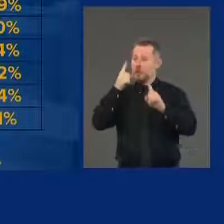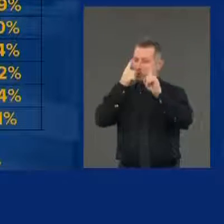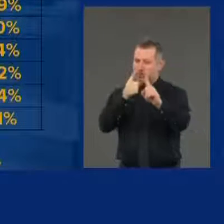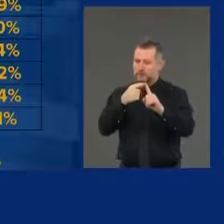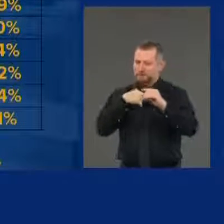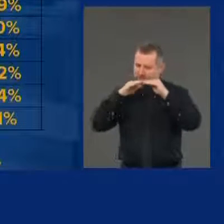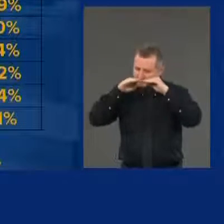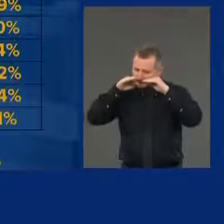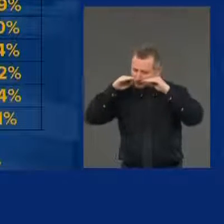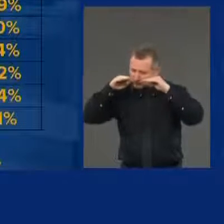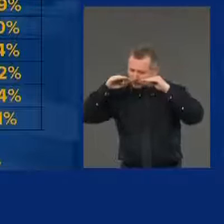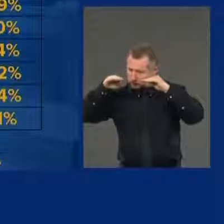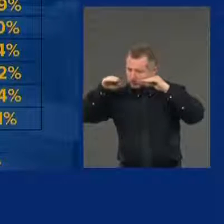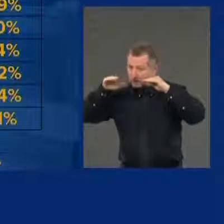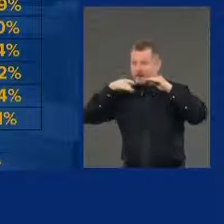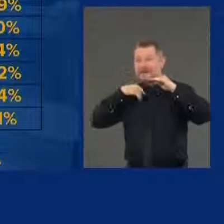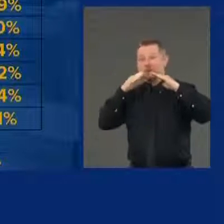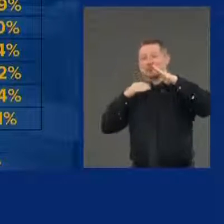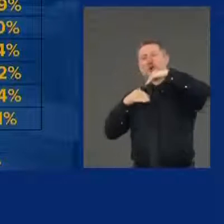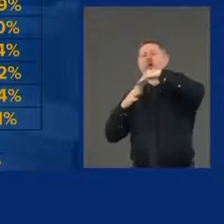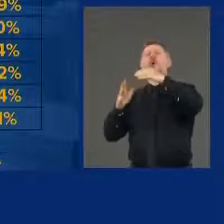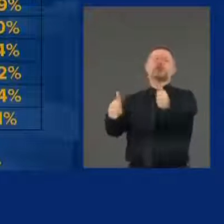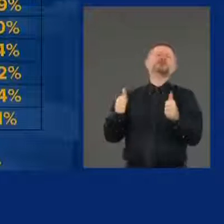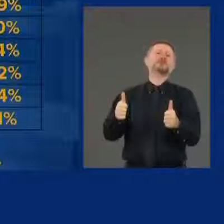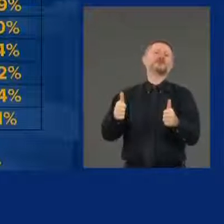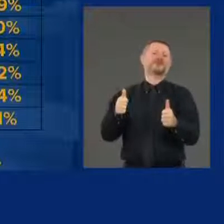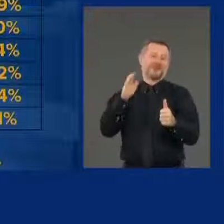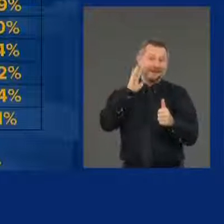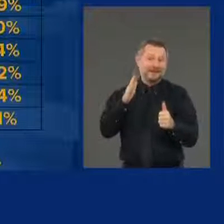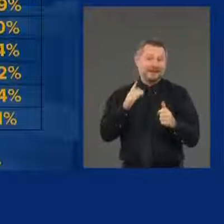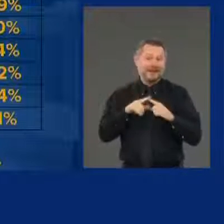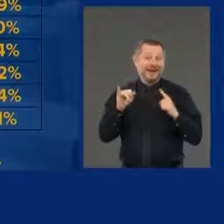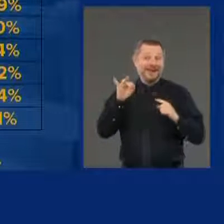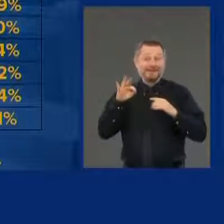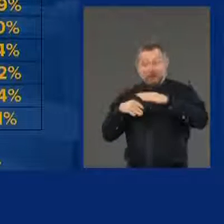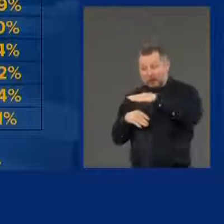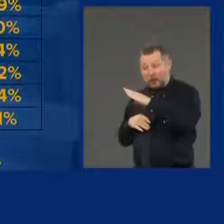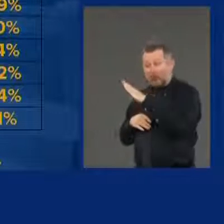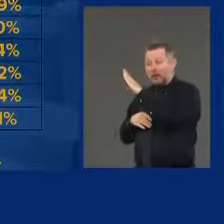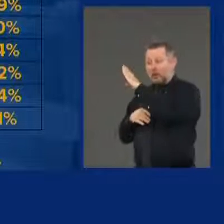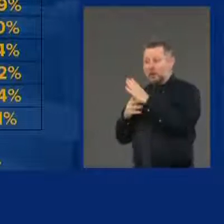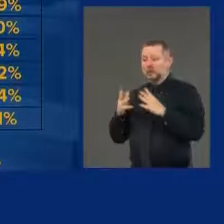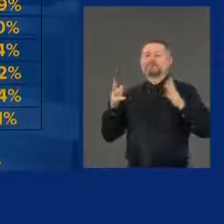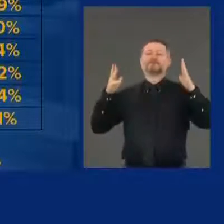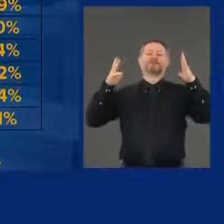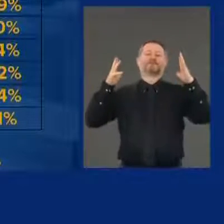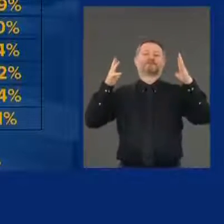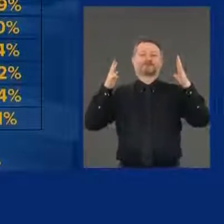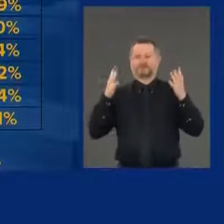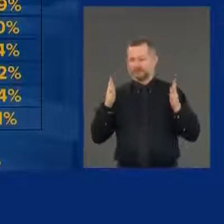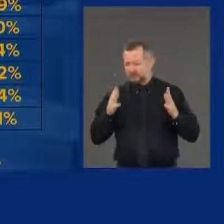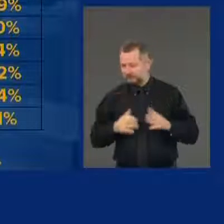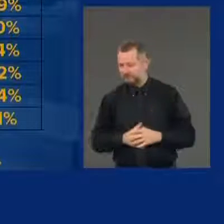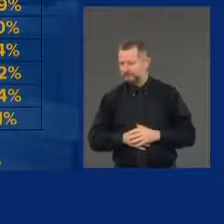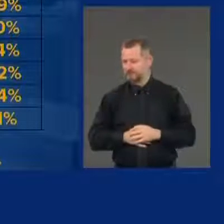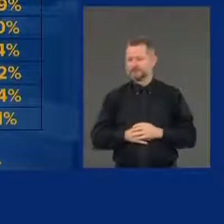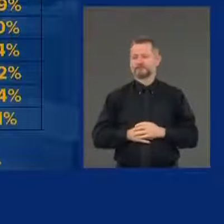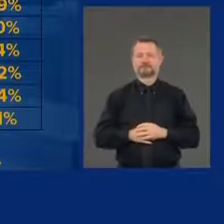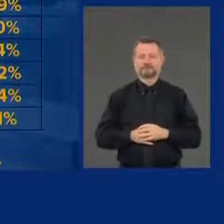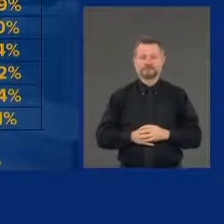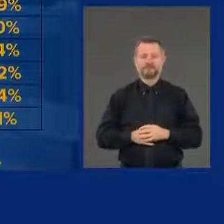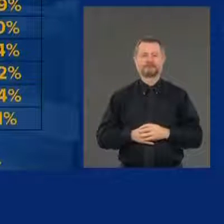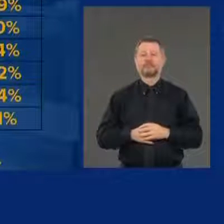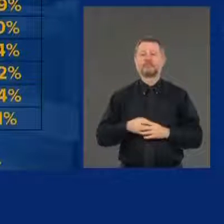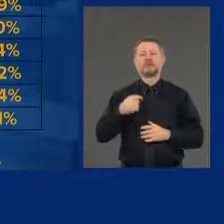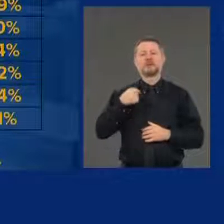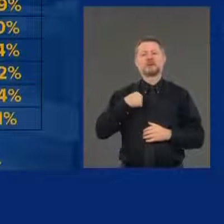goes down, that's great. If it goes up, that's bad. You'll see an up and